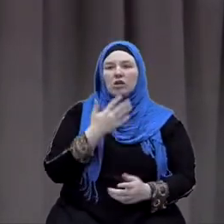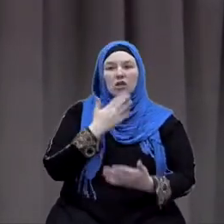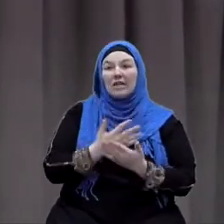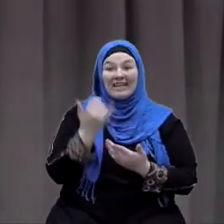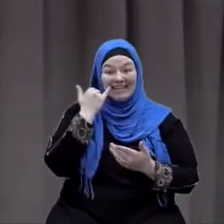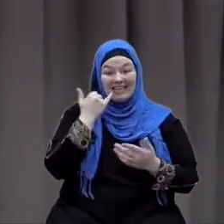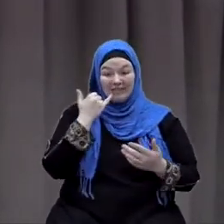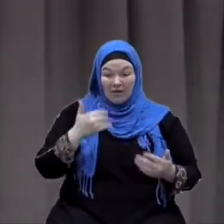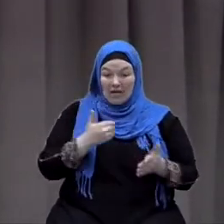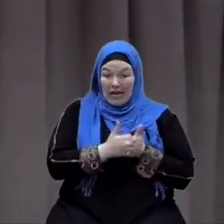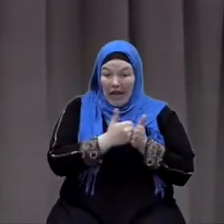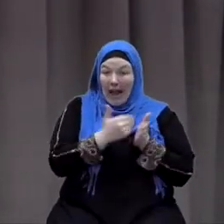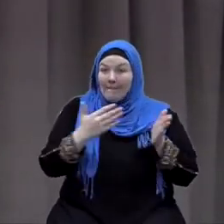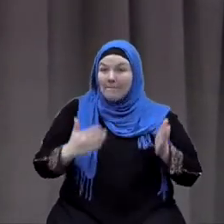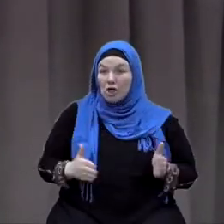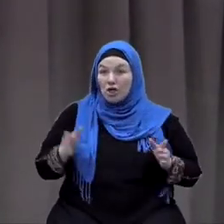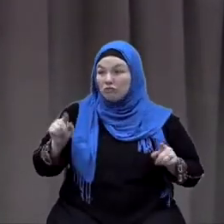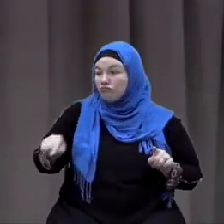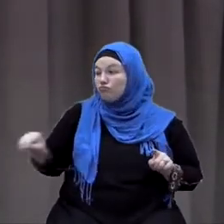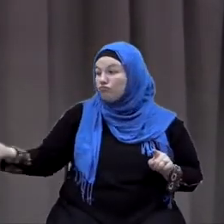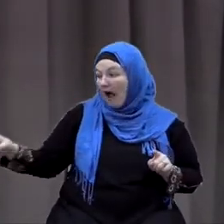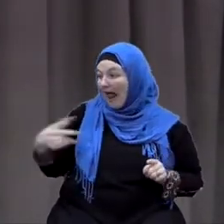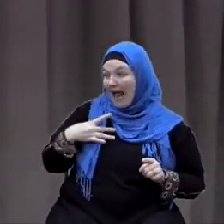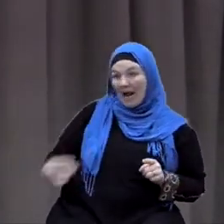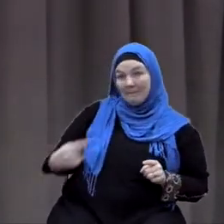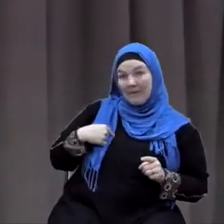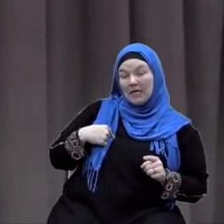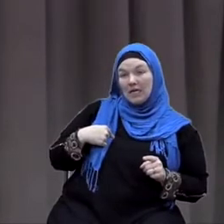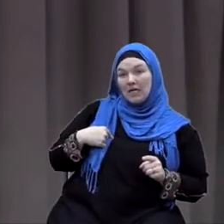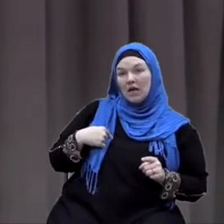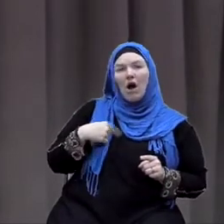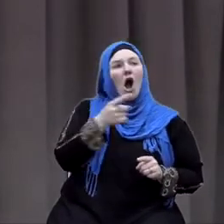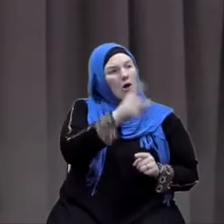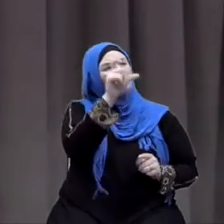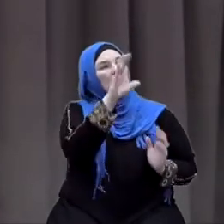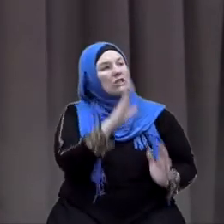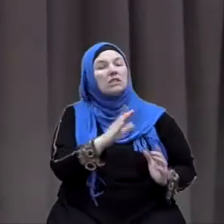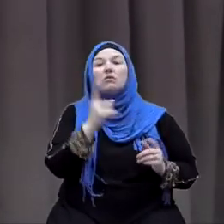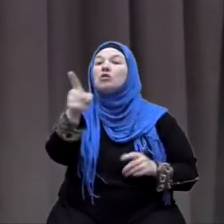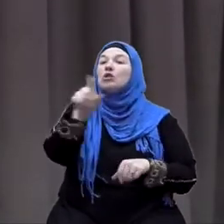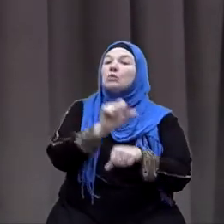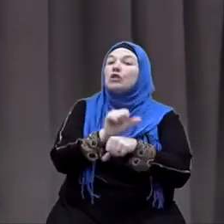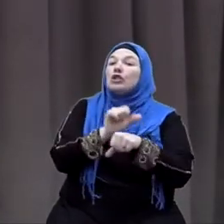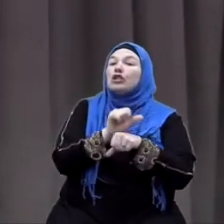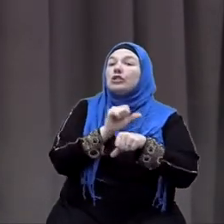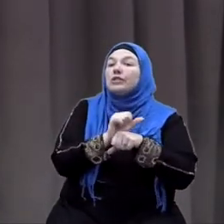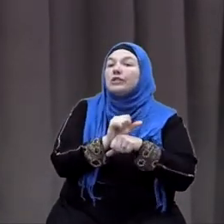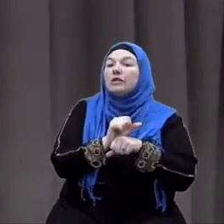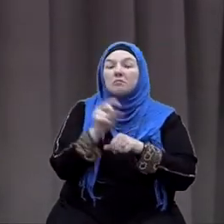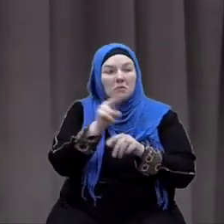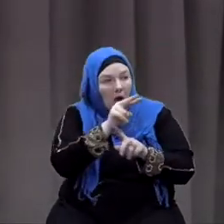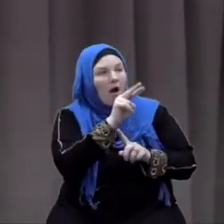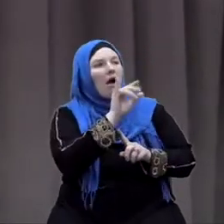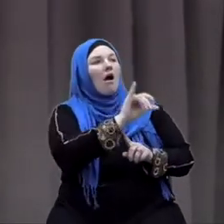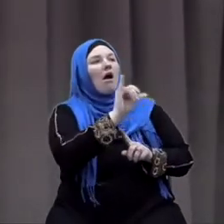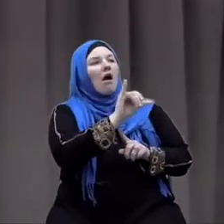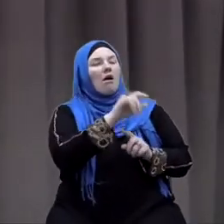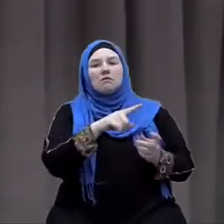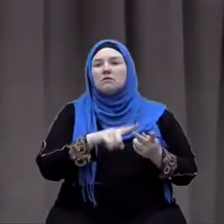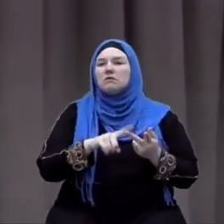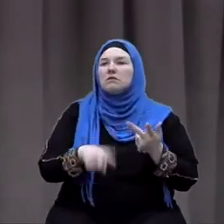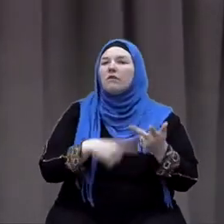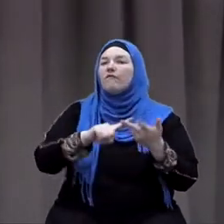neighbors, if you win your classmates, if you win your workmates, then whom are you